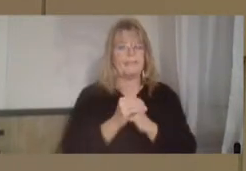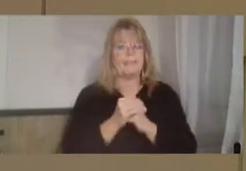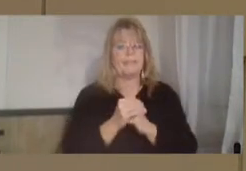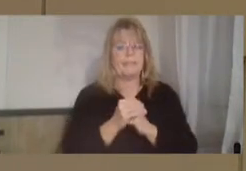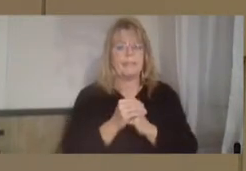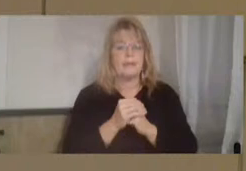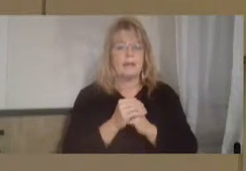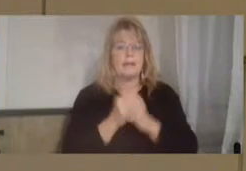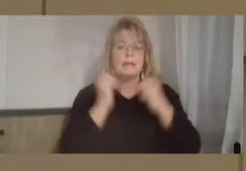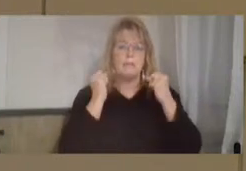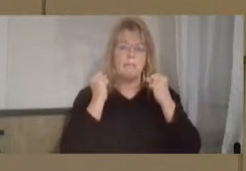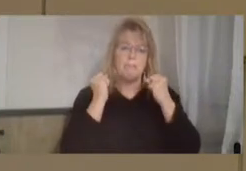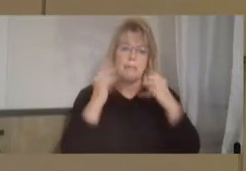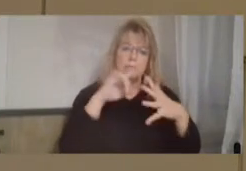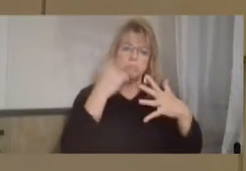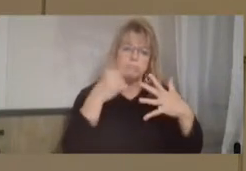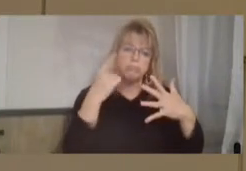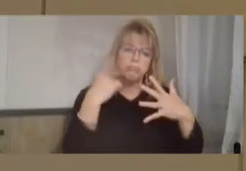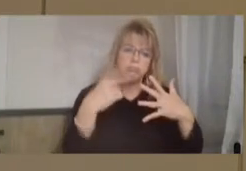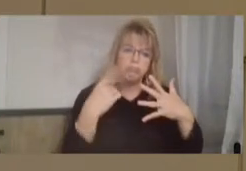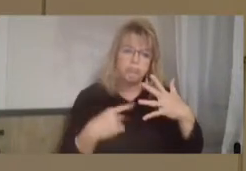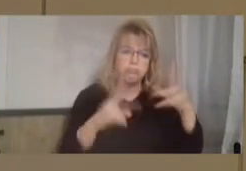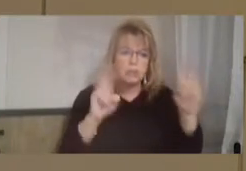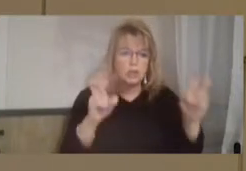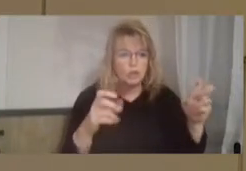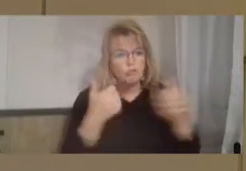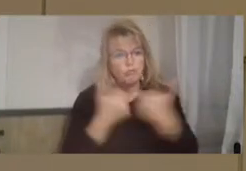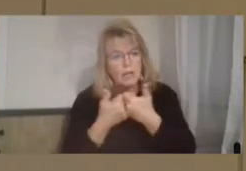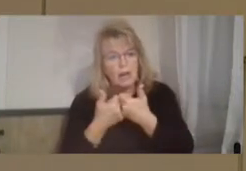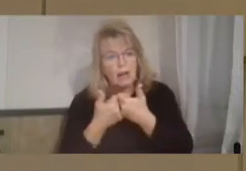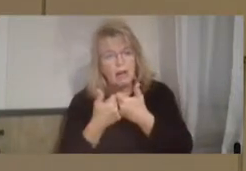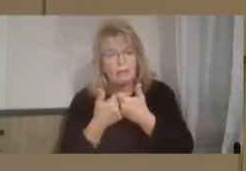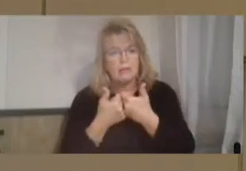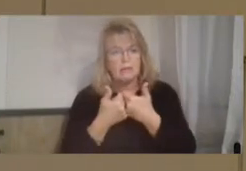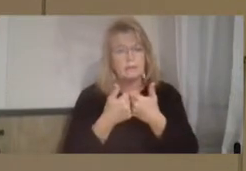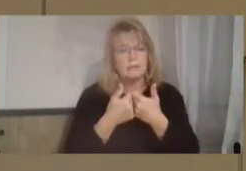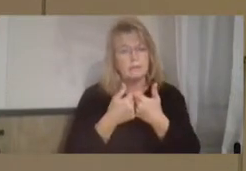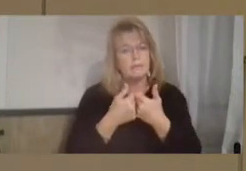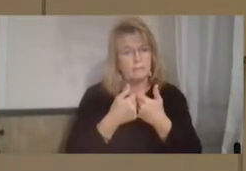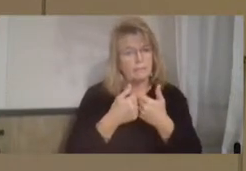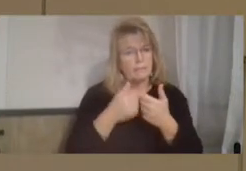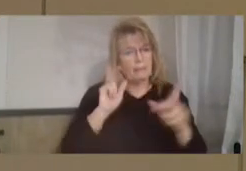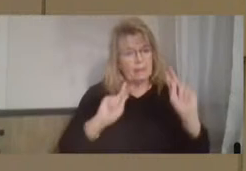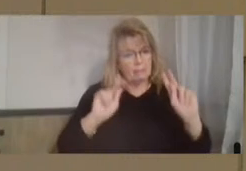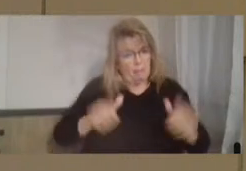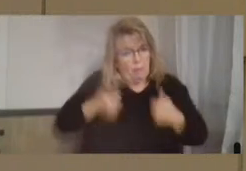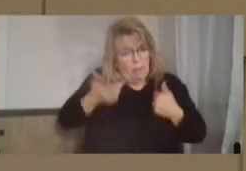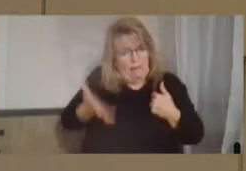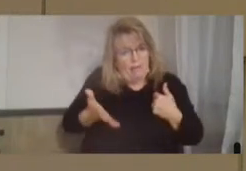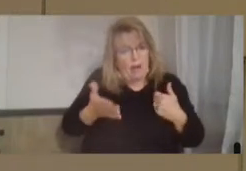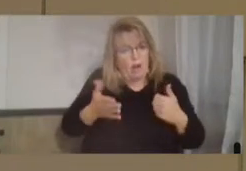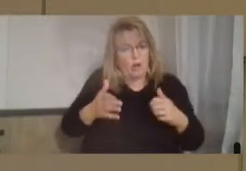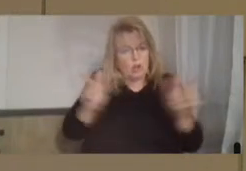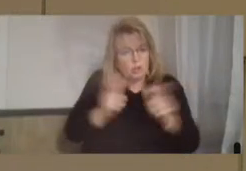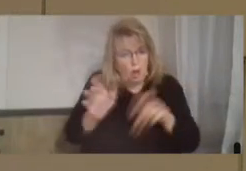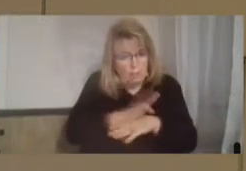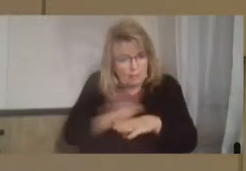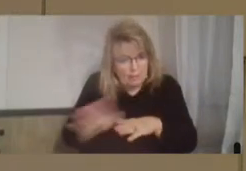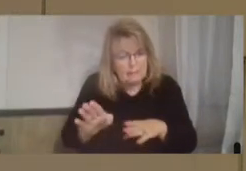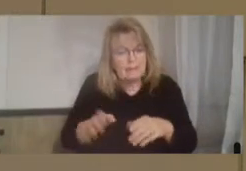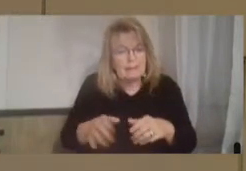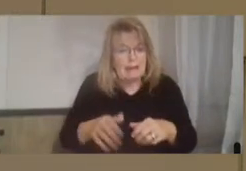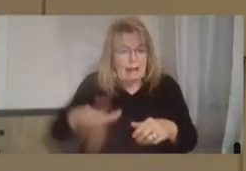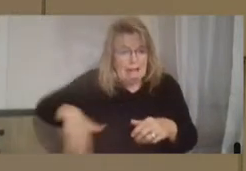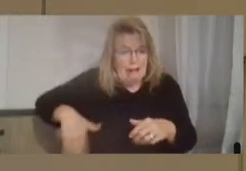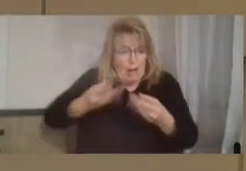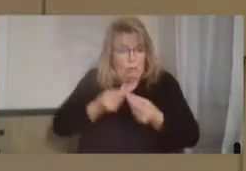so many issues and challenges that the residents, that small business have right now that we have not resolved. What I'd